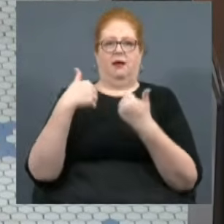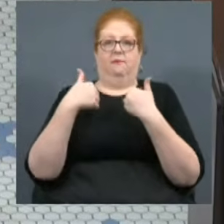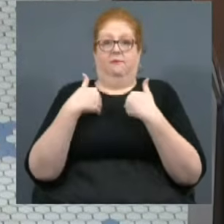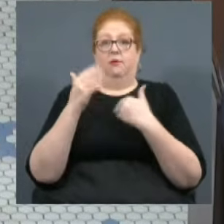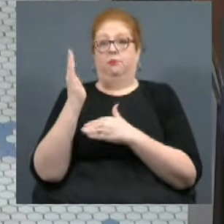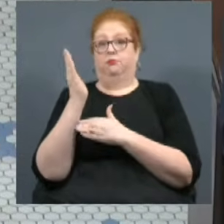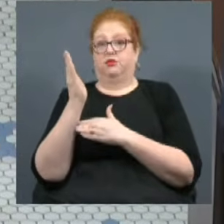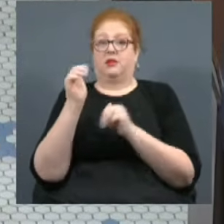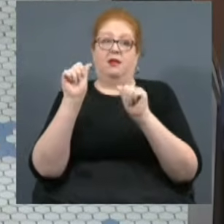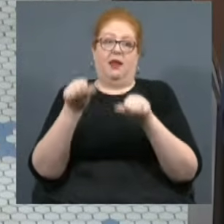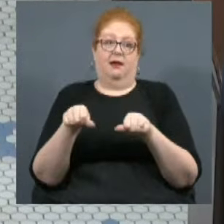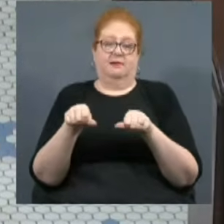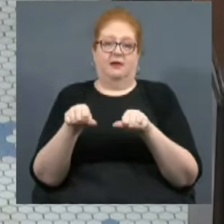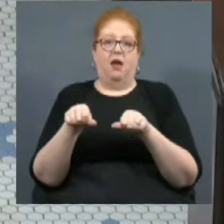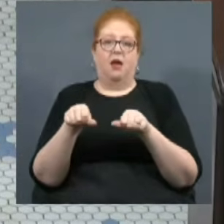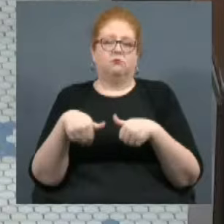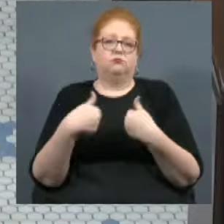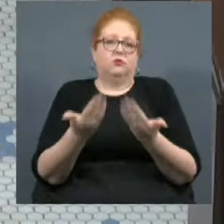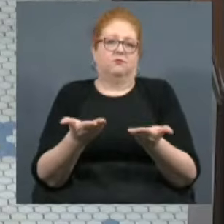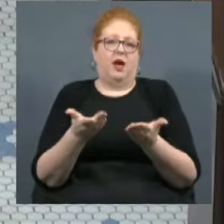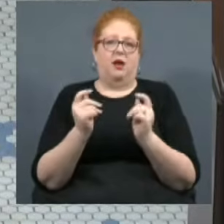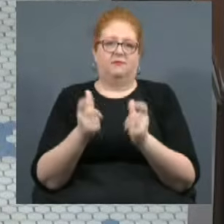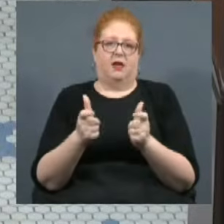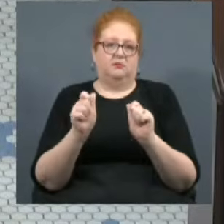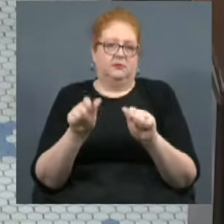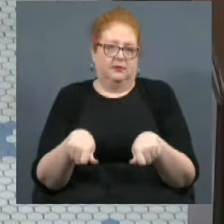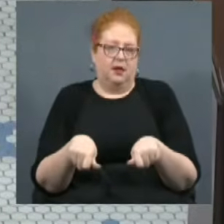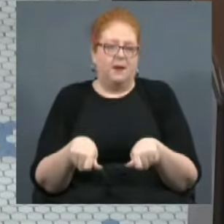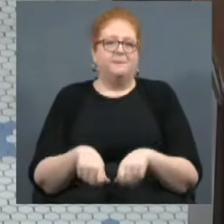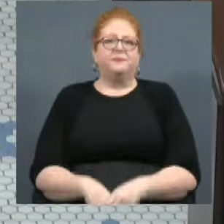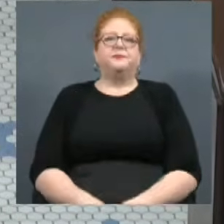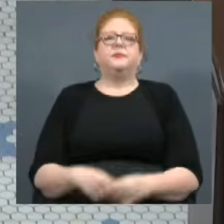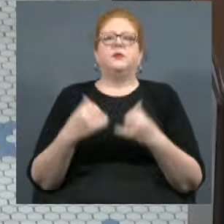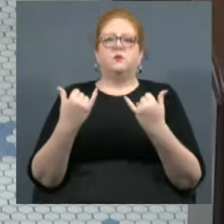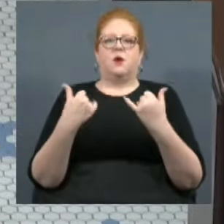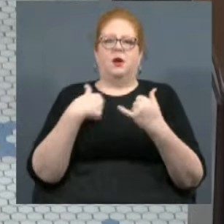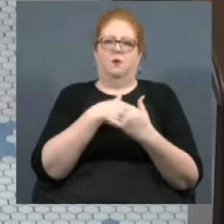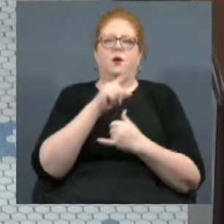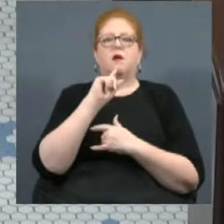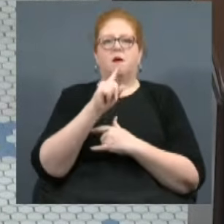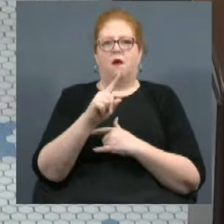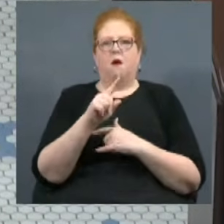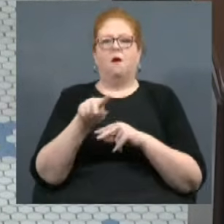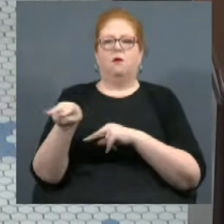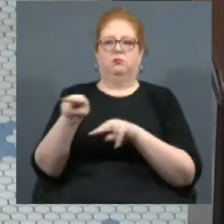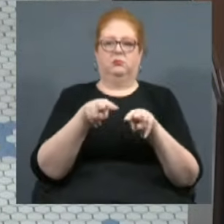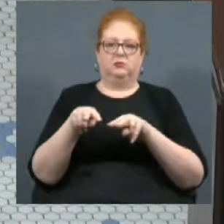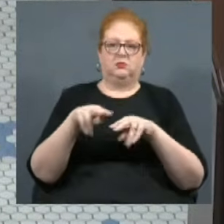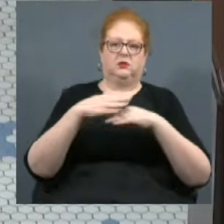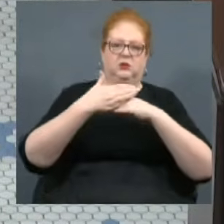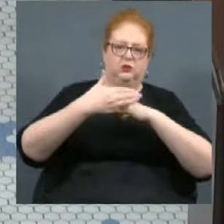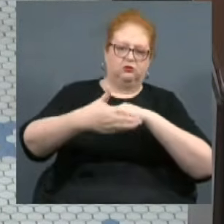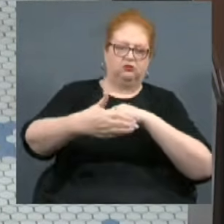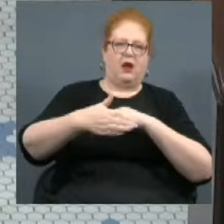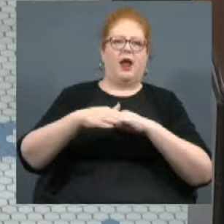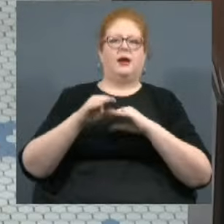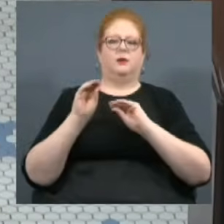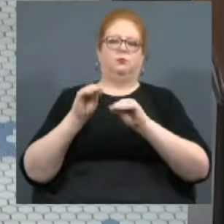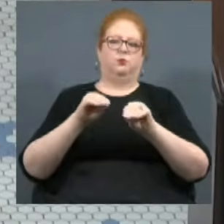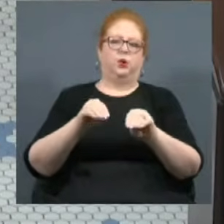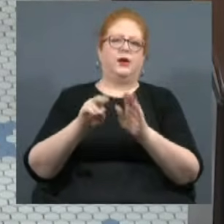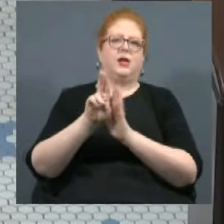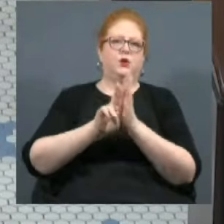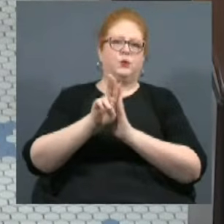can go through real fast. So currently, right now, we're doing site grading and utilities installations at the